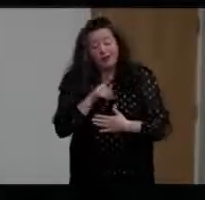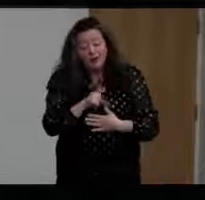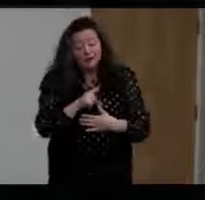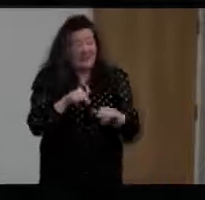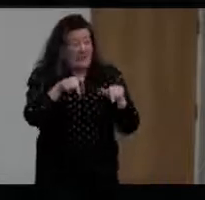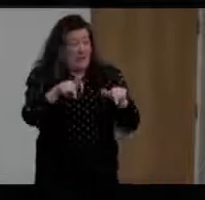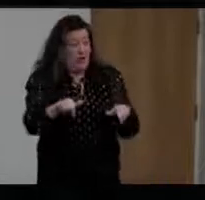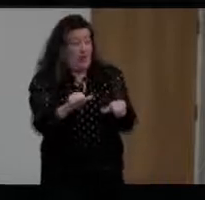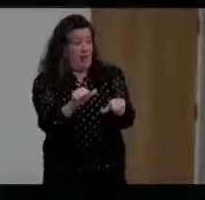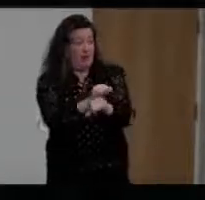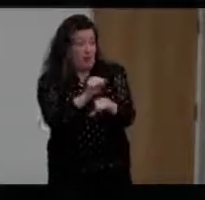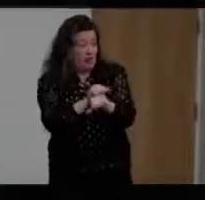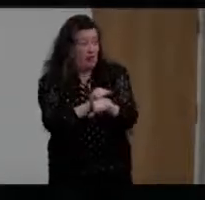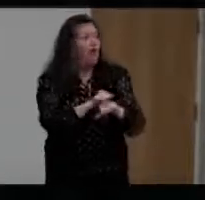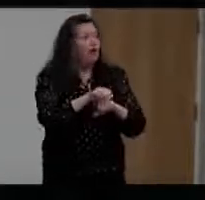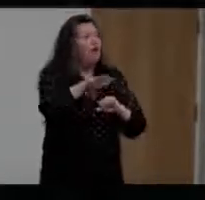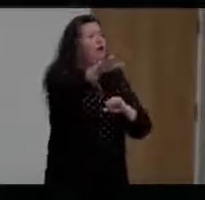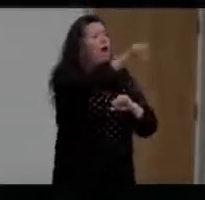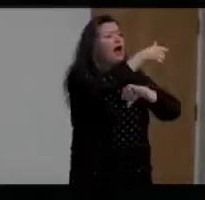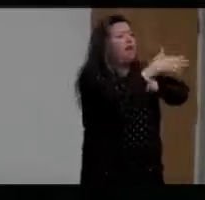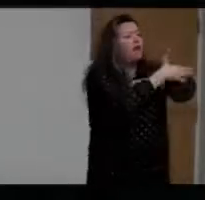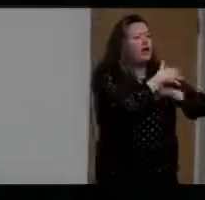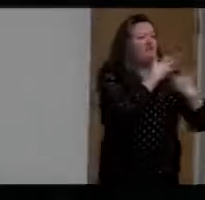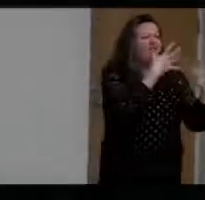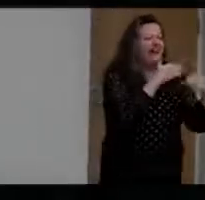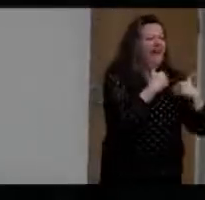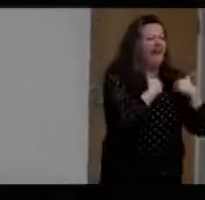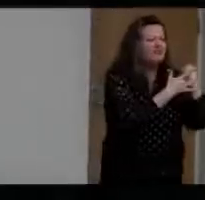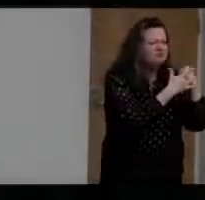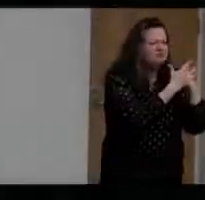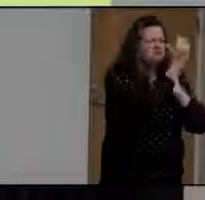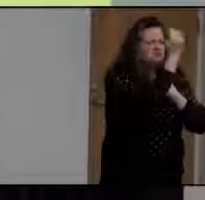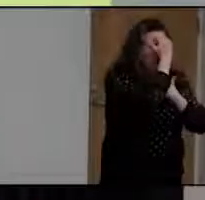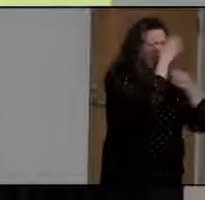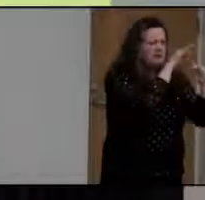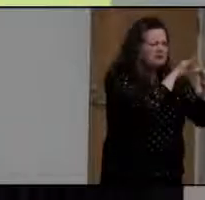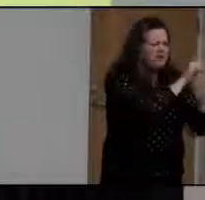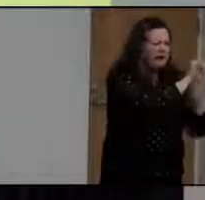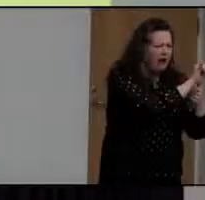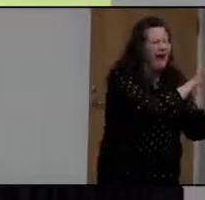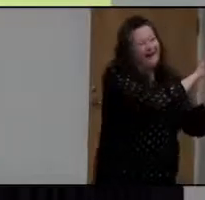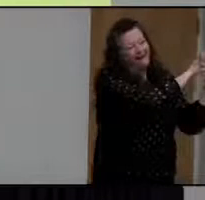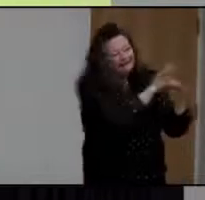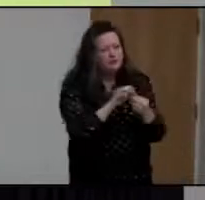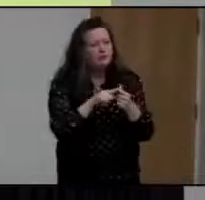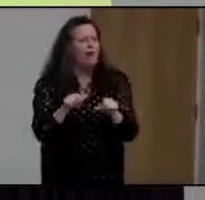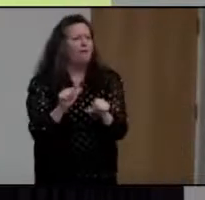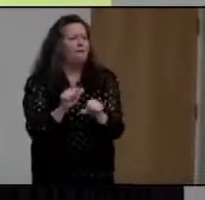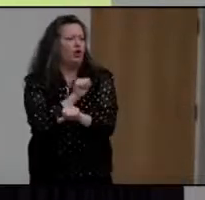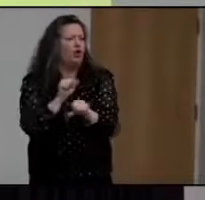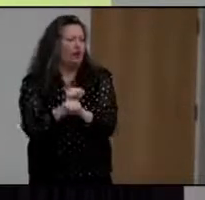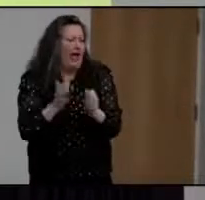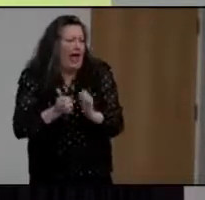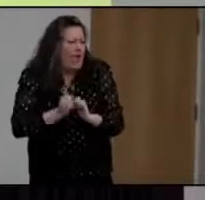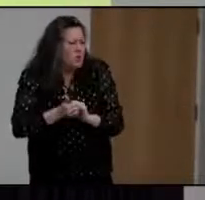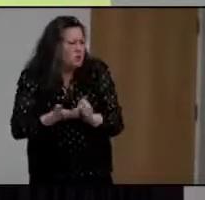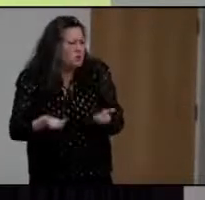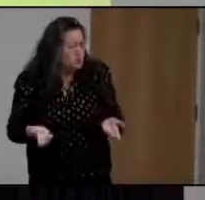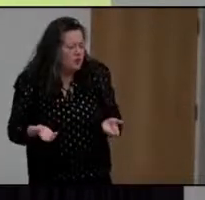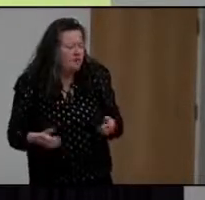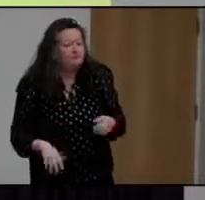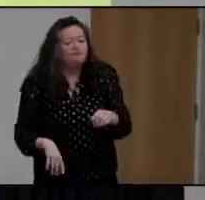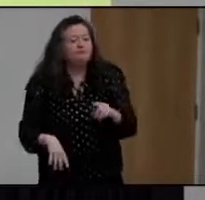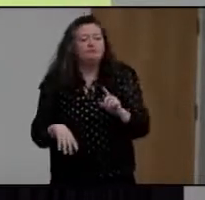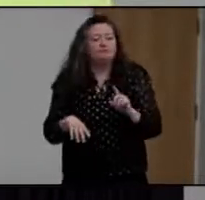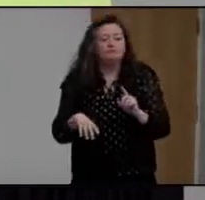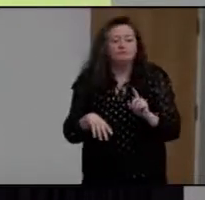expertise in AI in the context of economic development? Well, easy. I shouldn't